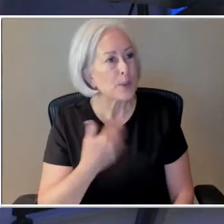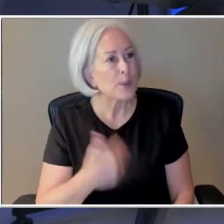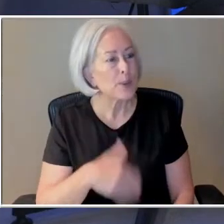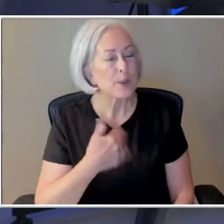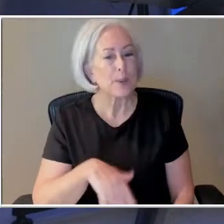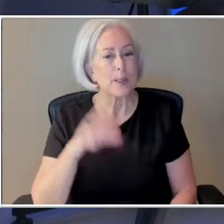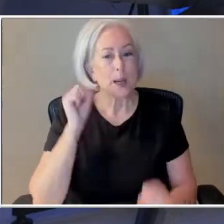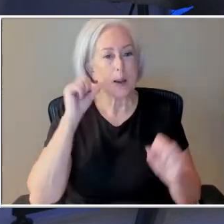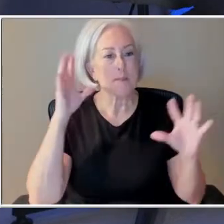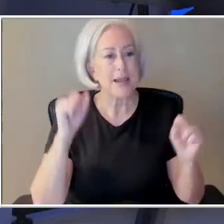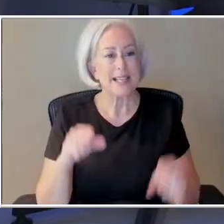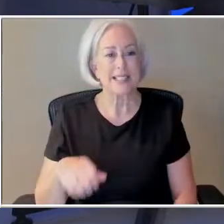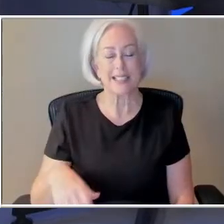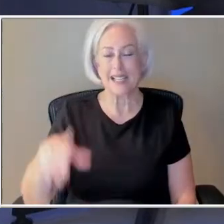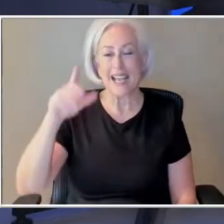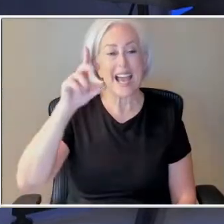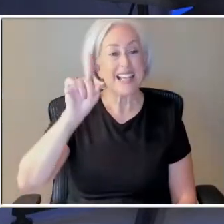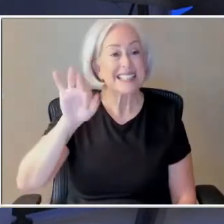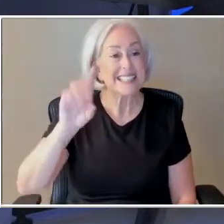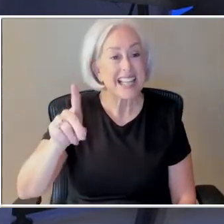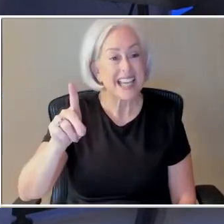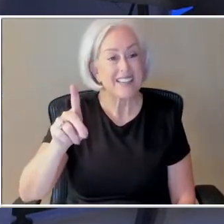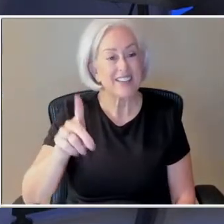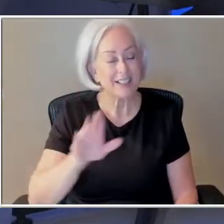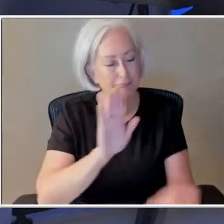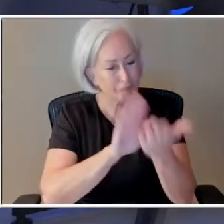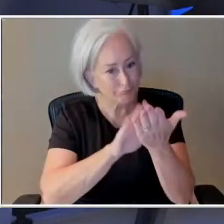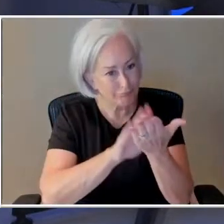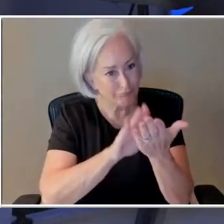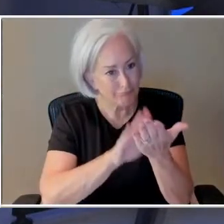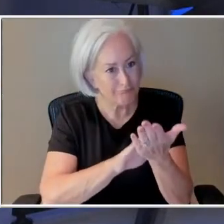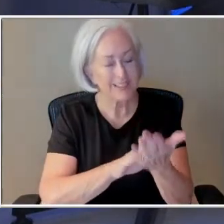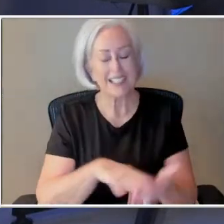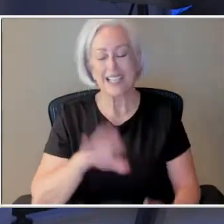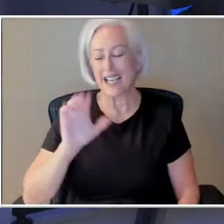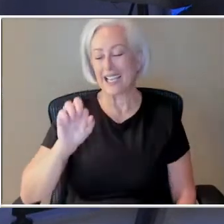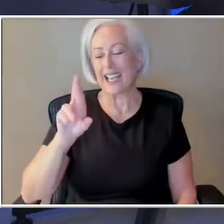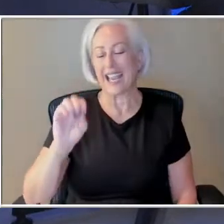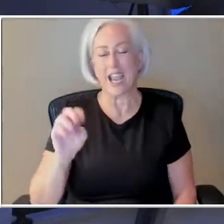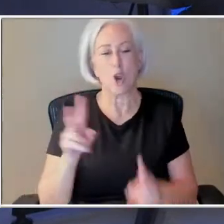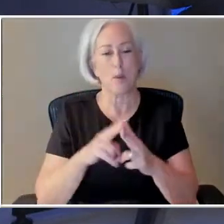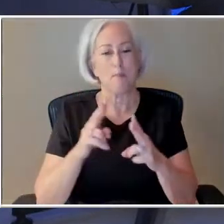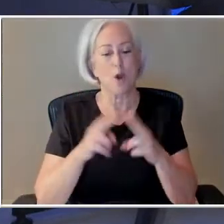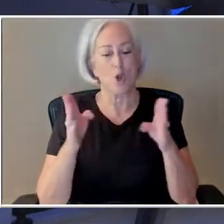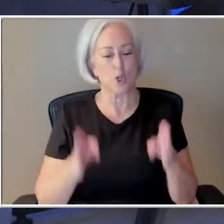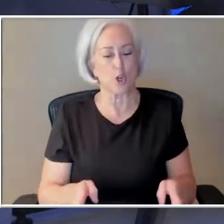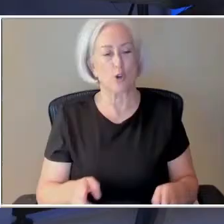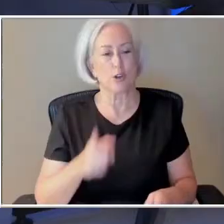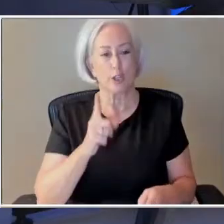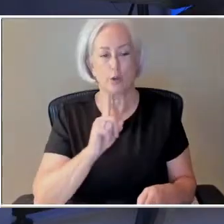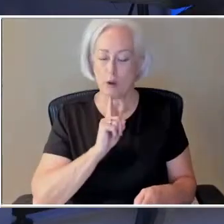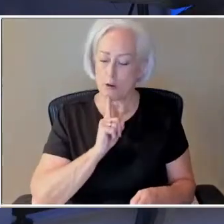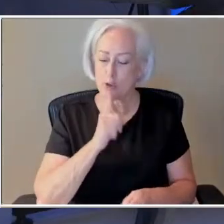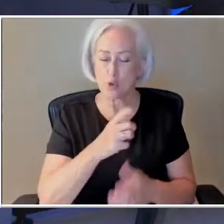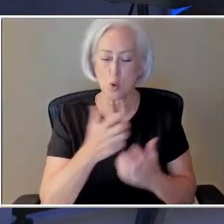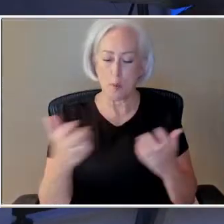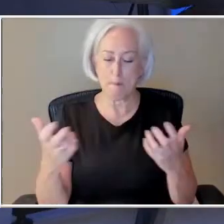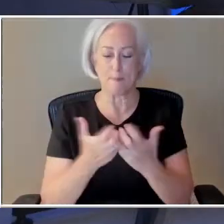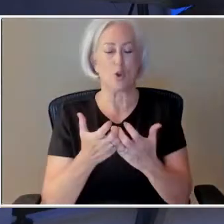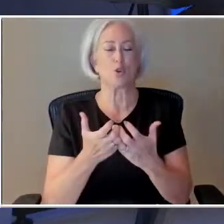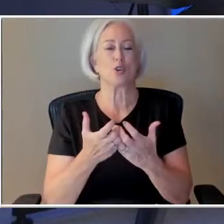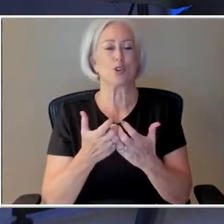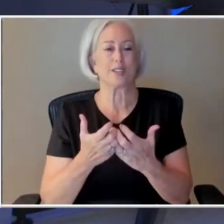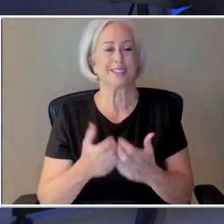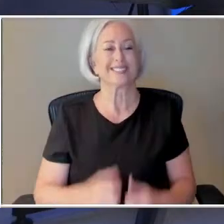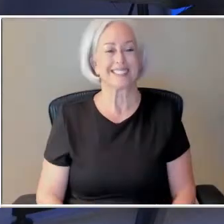care partner. I'm sorry, say that. I said hats off as the care partner because you are a true partner. We have done to 5 Yes, clinical you've